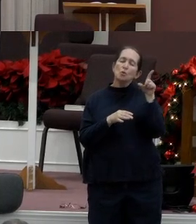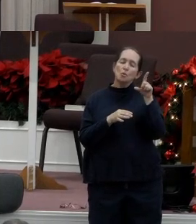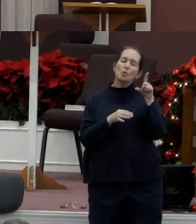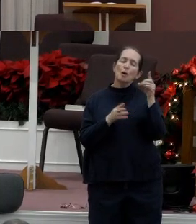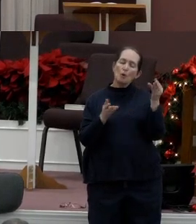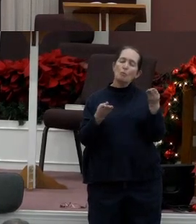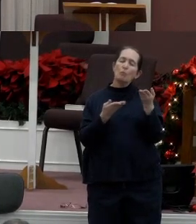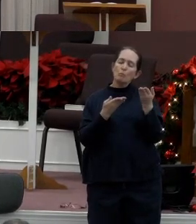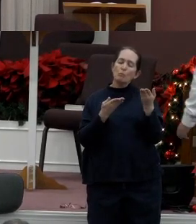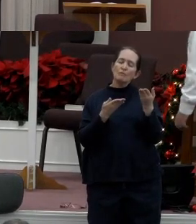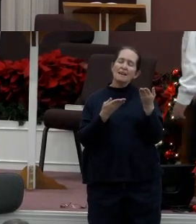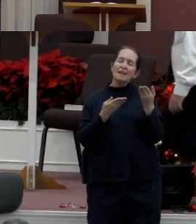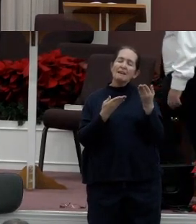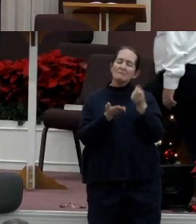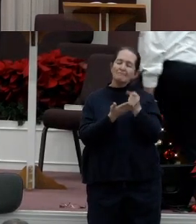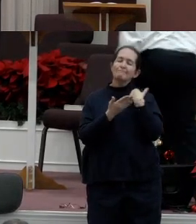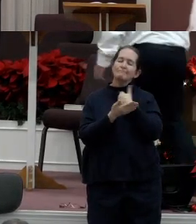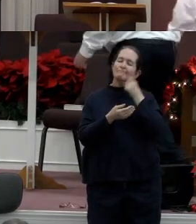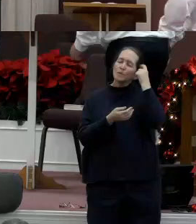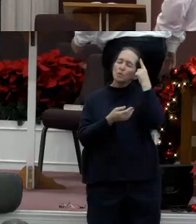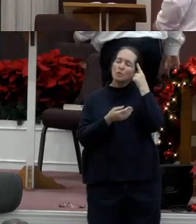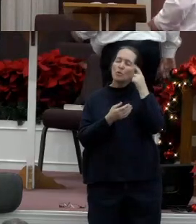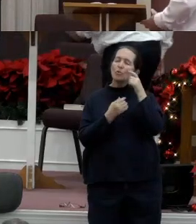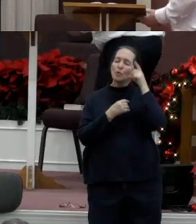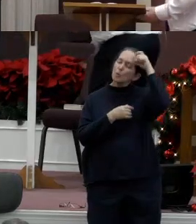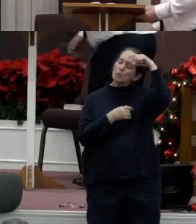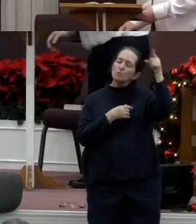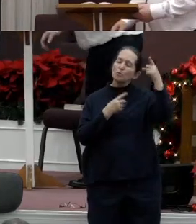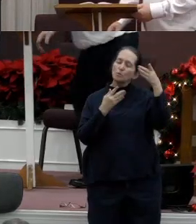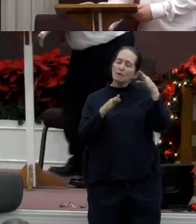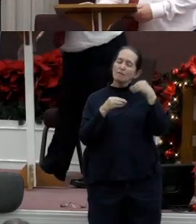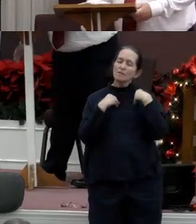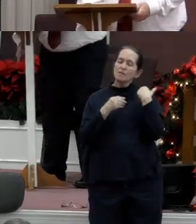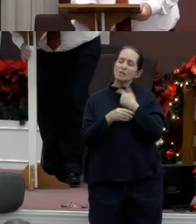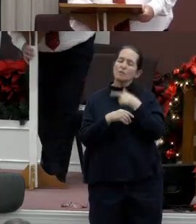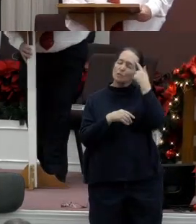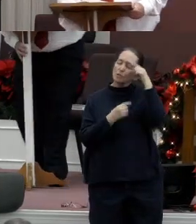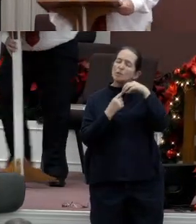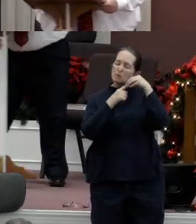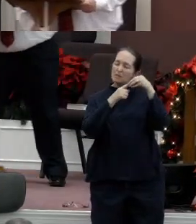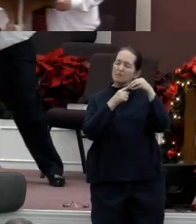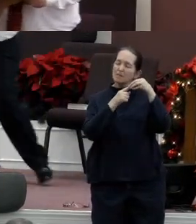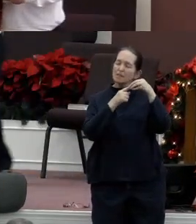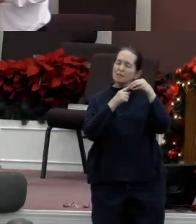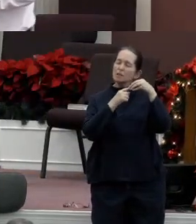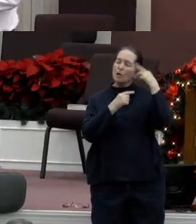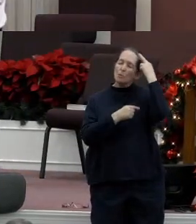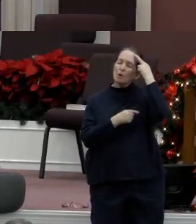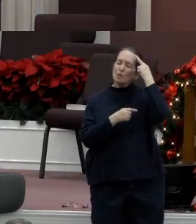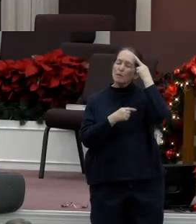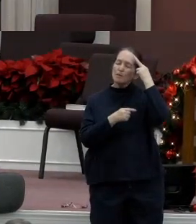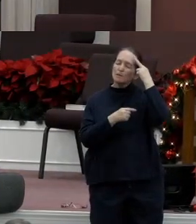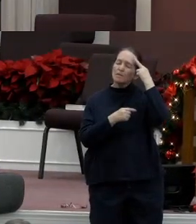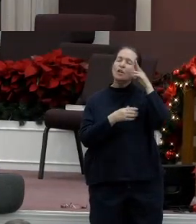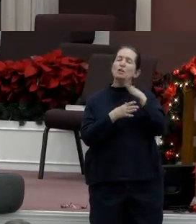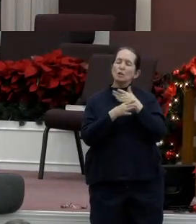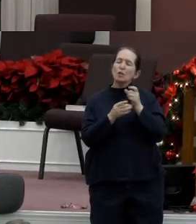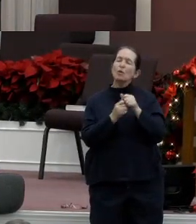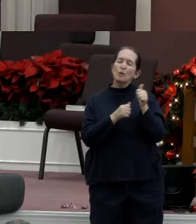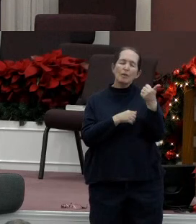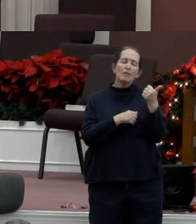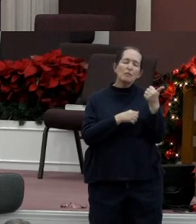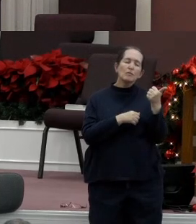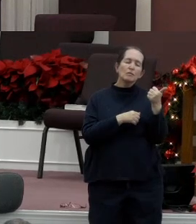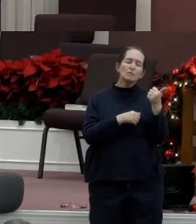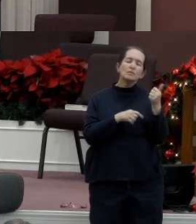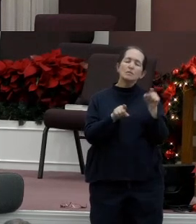brought to our understanding, the wisdom that you have given us is for a specific purpose, and that is to share with others as well, that